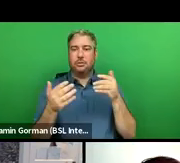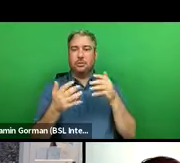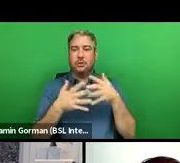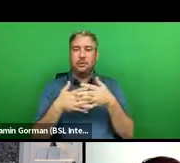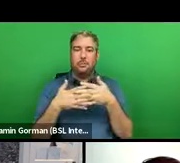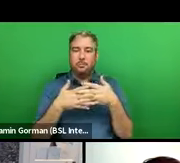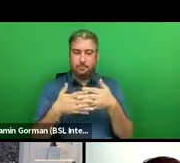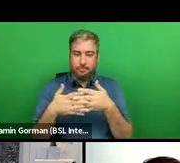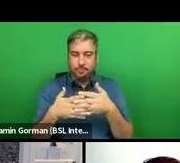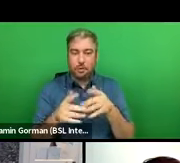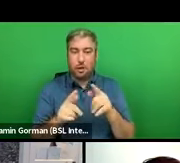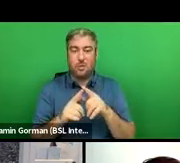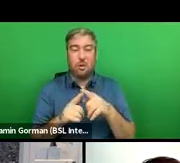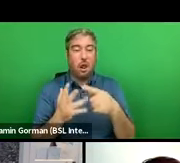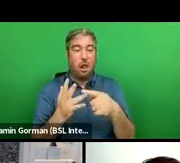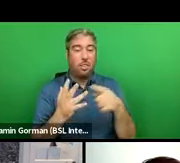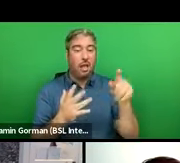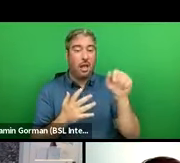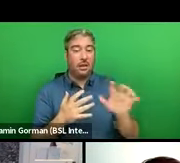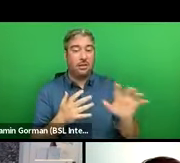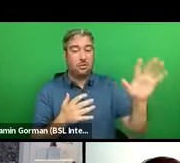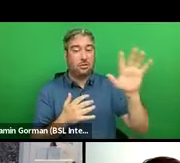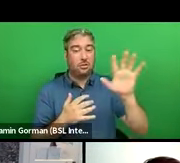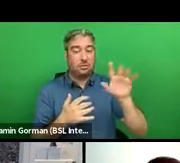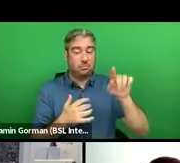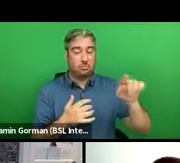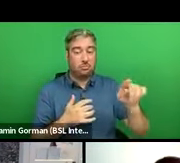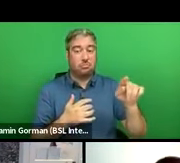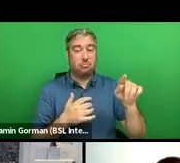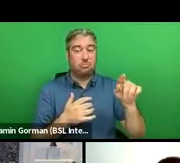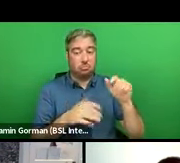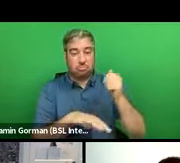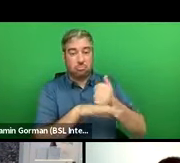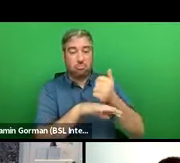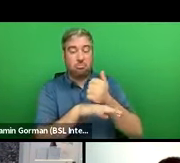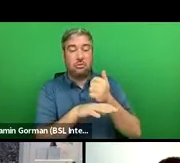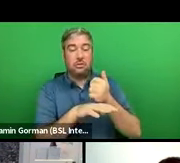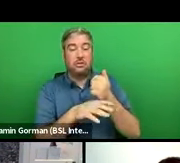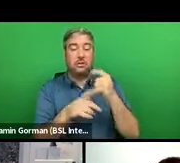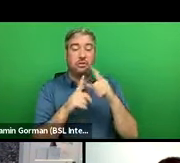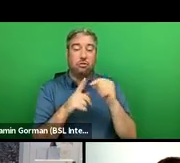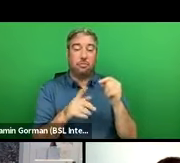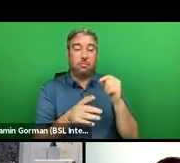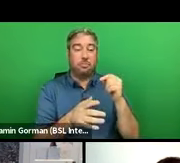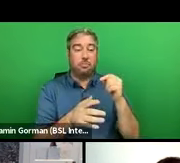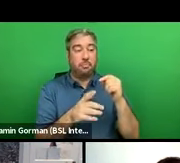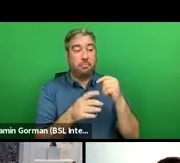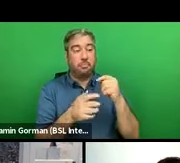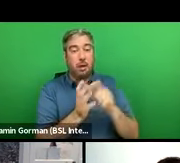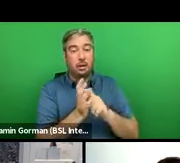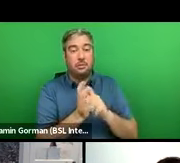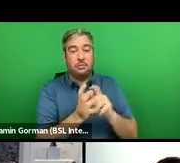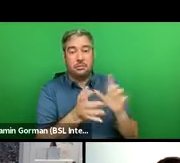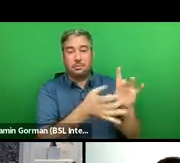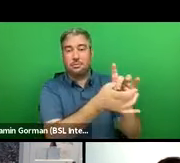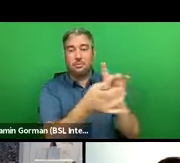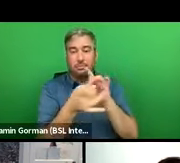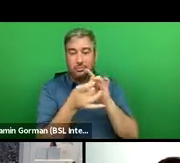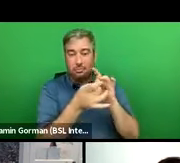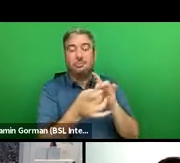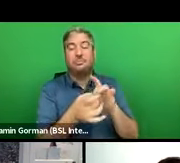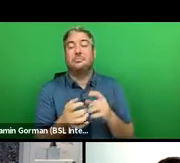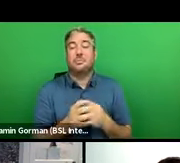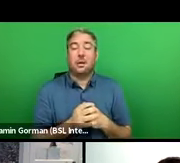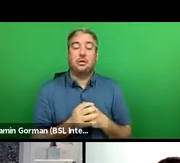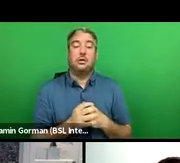digital market that are unified. But on the other hand, I mean, I am a bit worried always when we focus